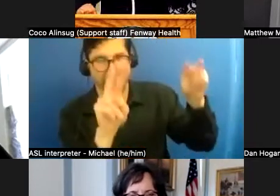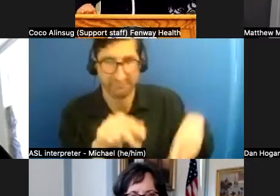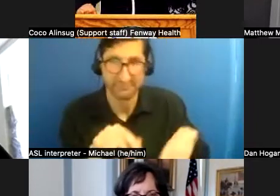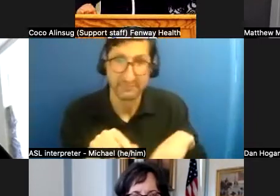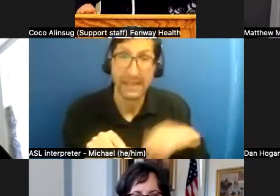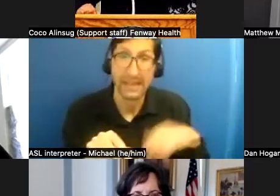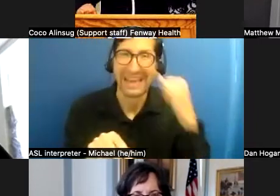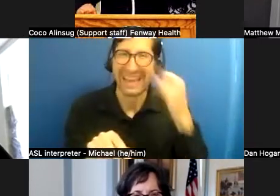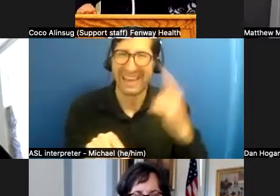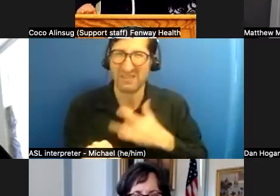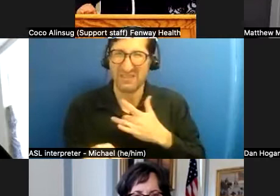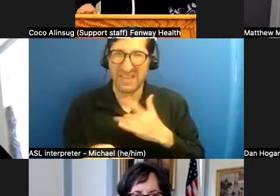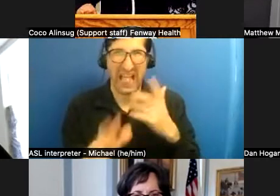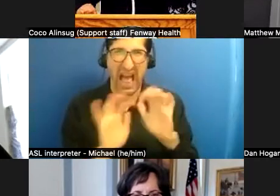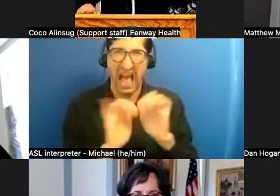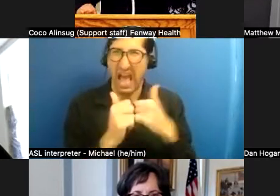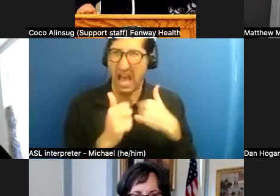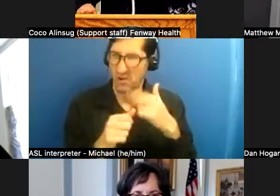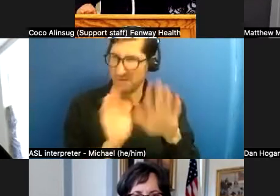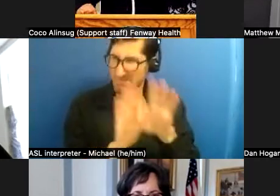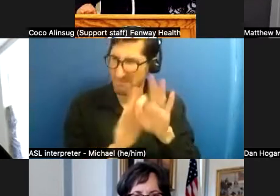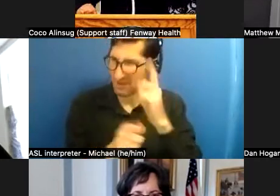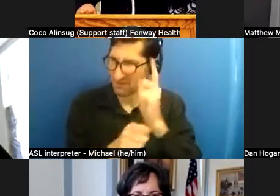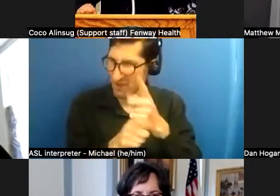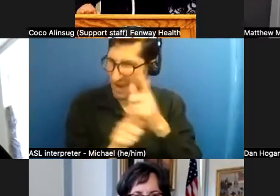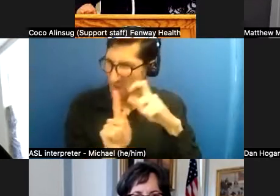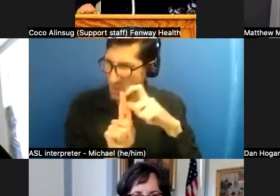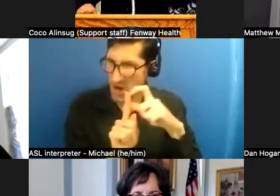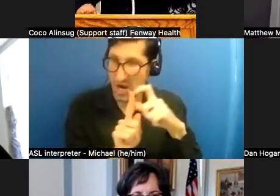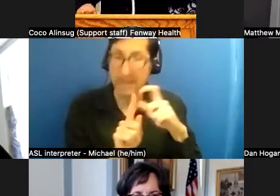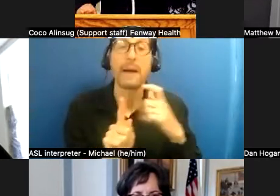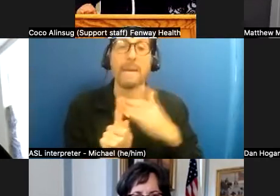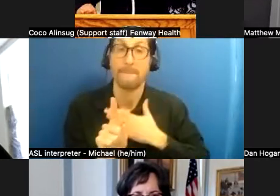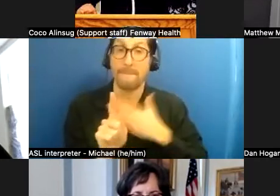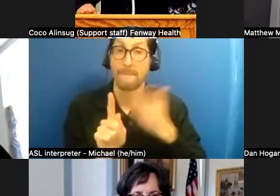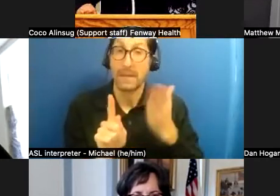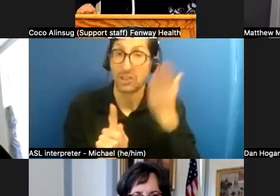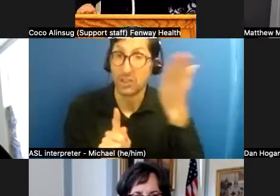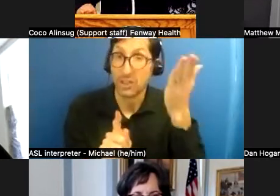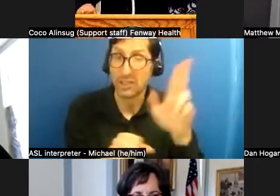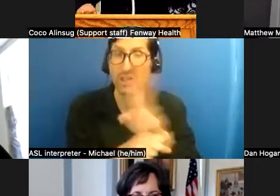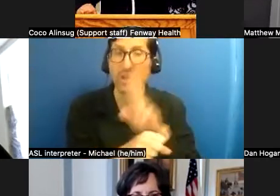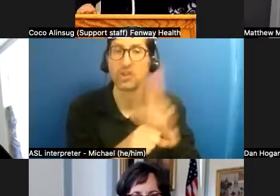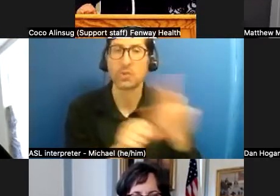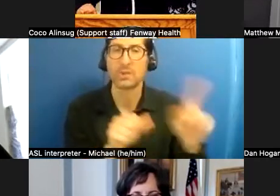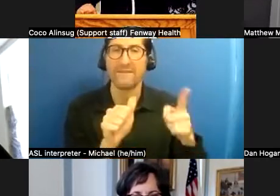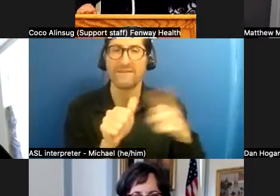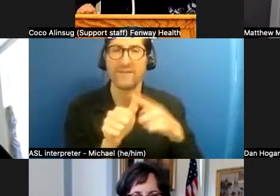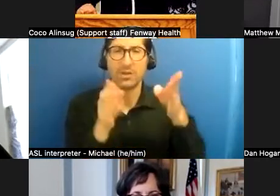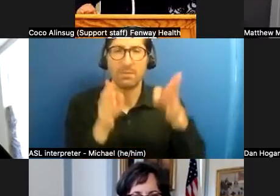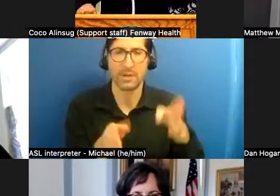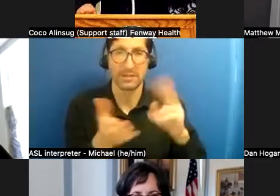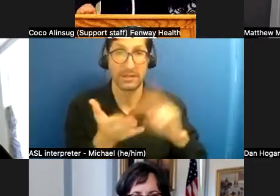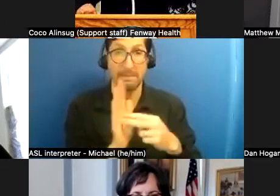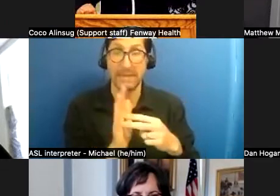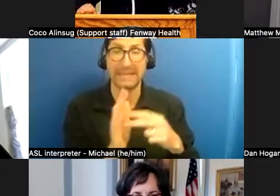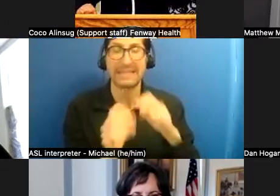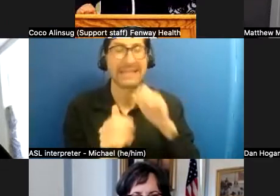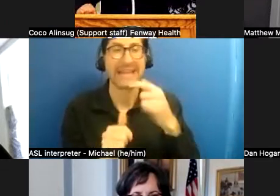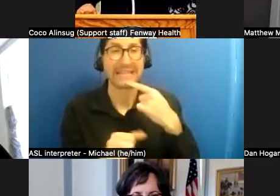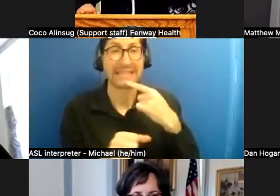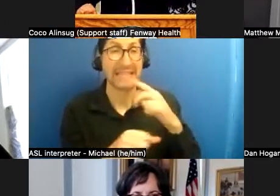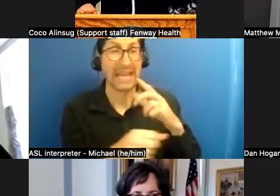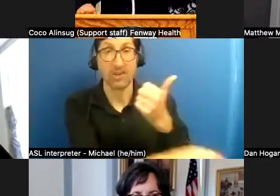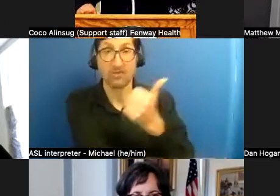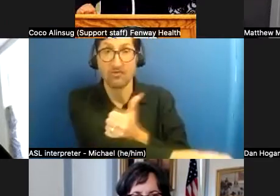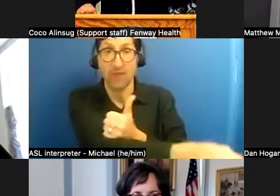word something, that's okay. I suggest using first person framing. For example, instead of saying a drug user,